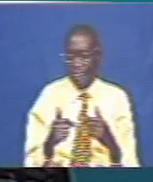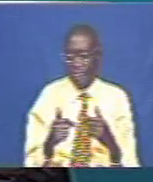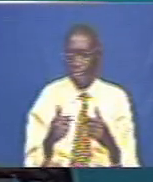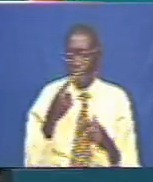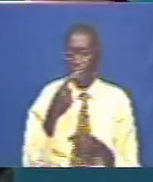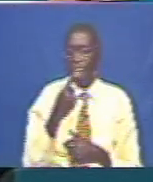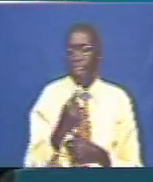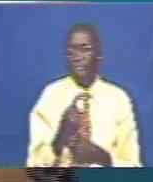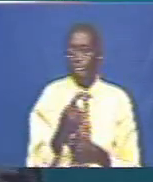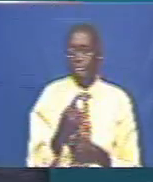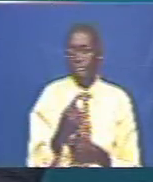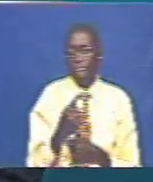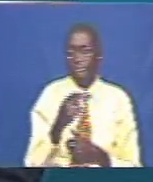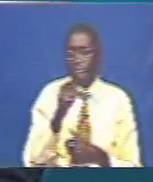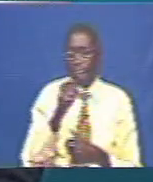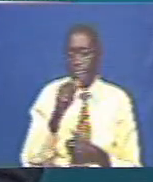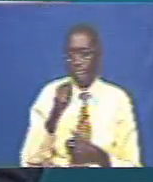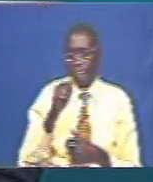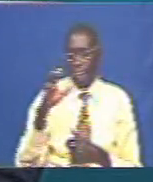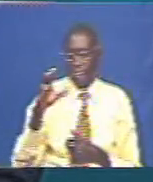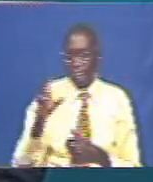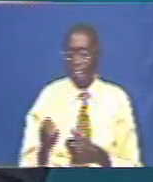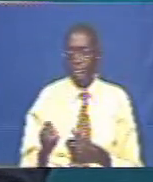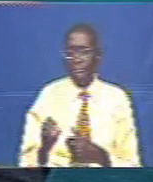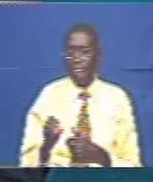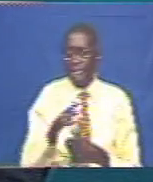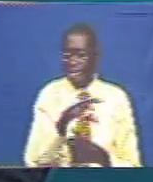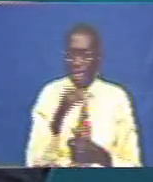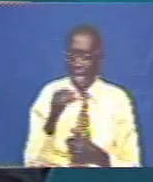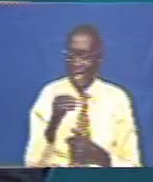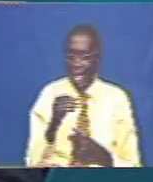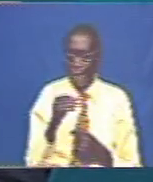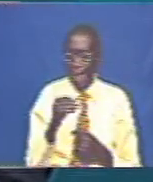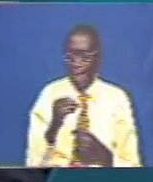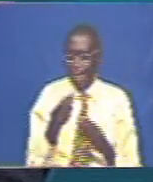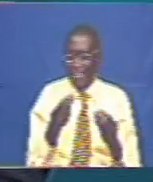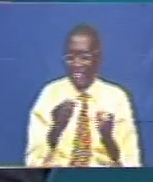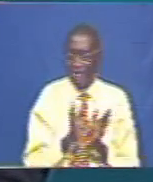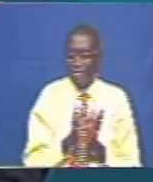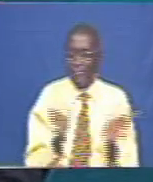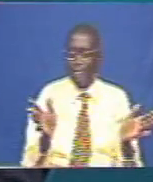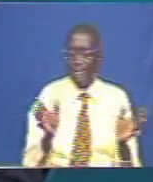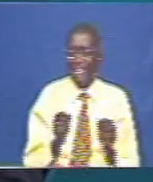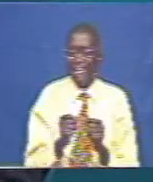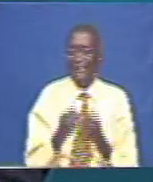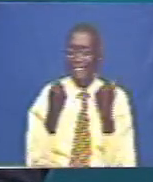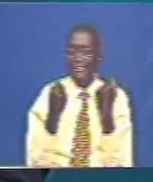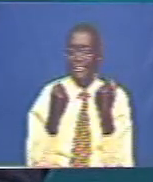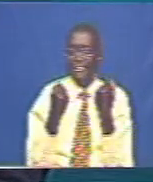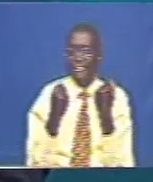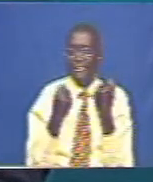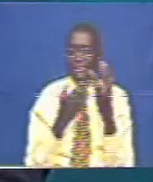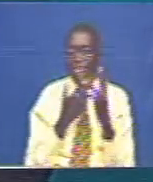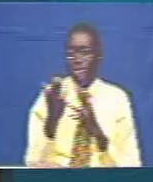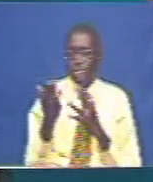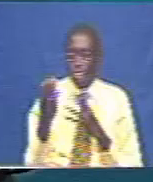to be SACCOs and of course swindling members of the public, you know, mm-hmm. of their savings, you know, through